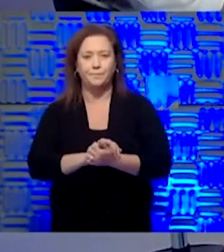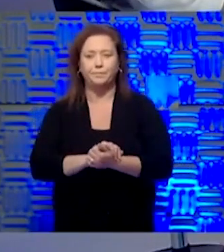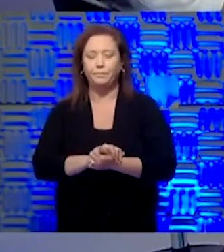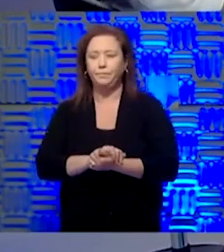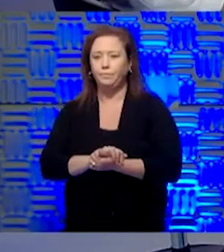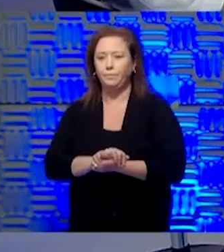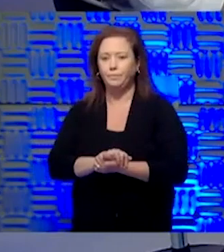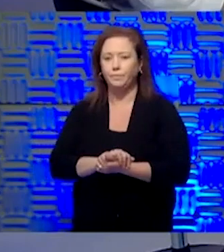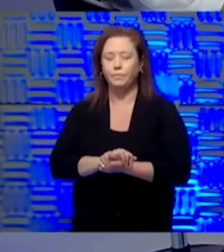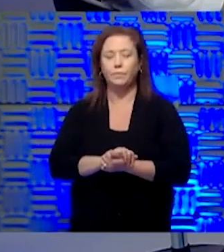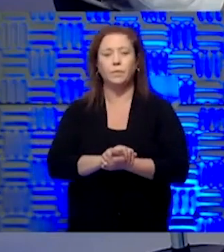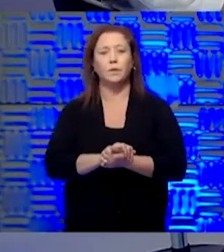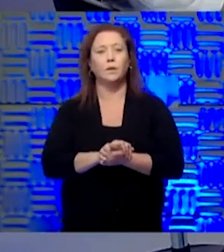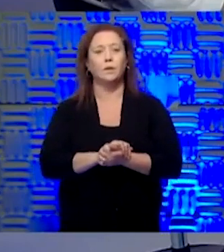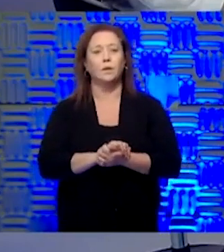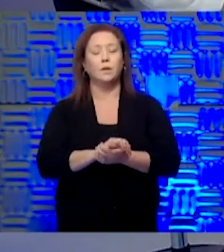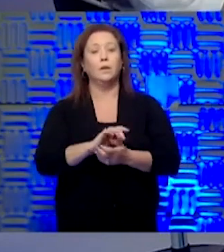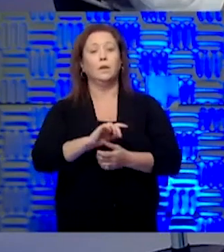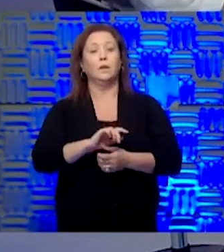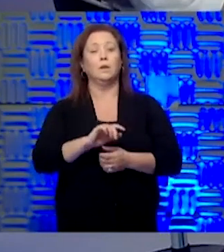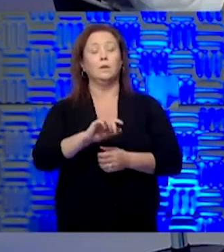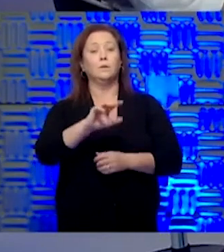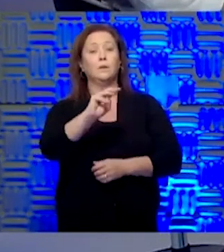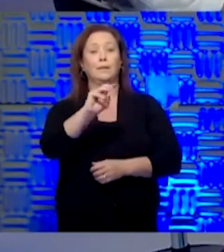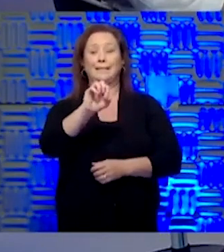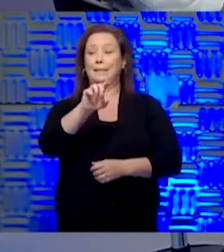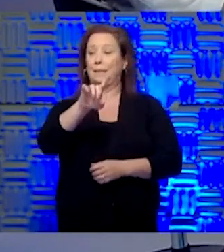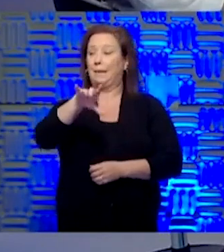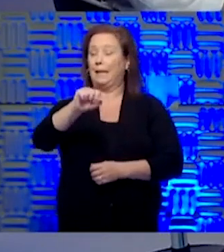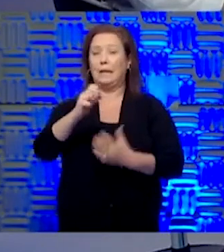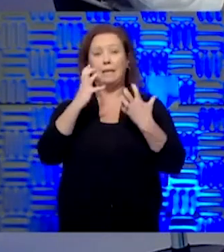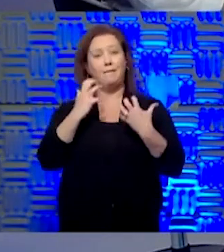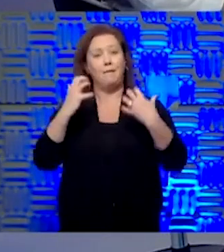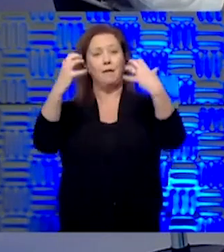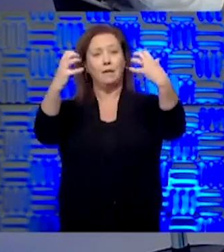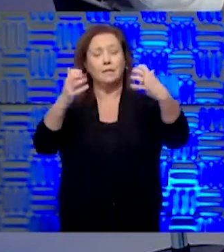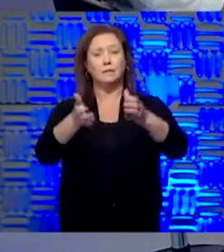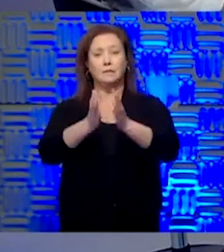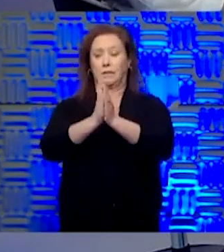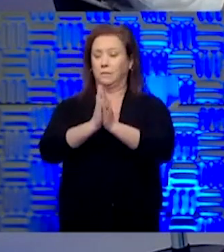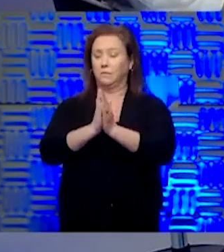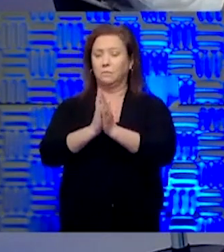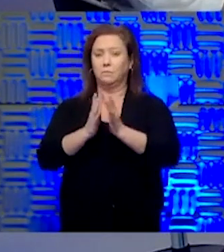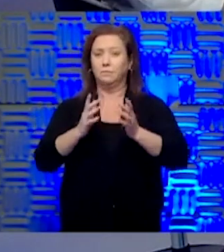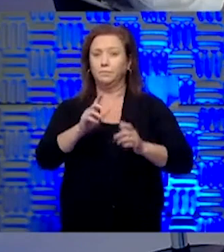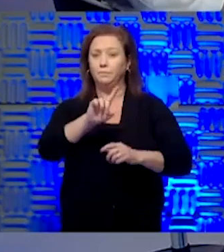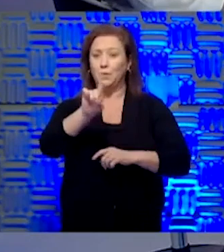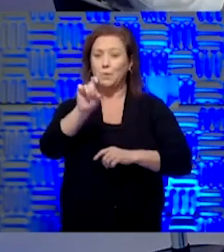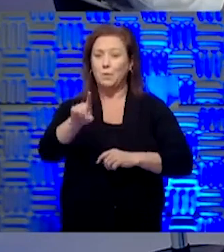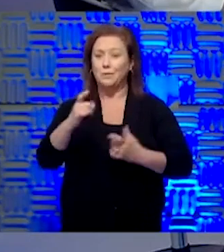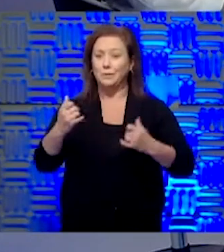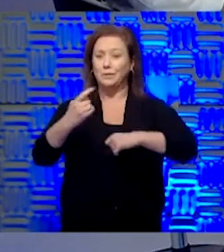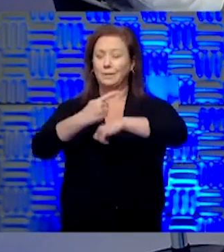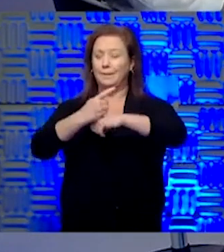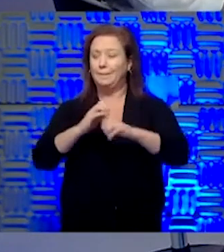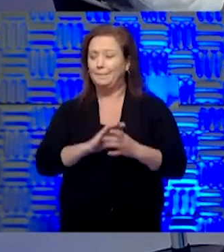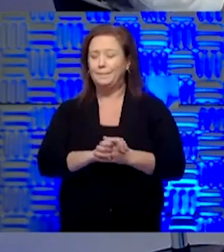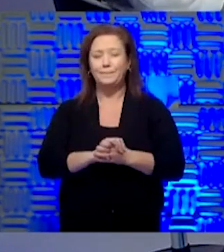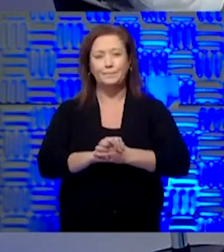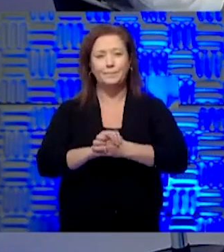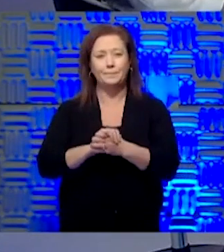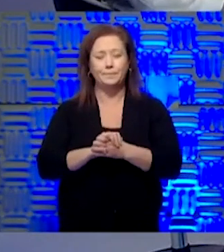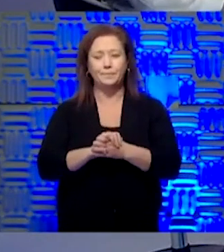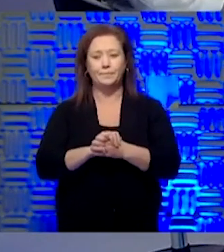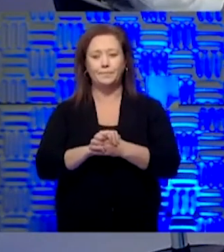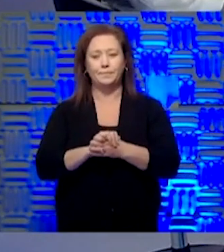remarkable. So let's turn to team media out here and also our listening audience and see what questions folks have.